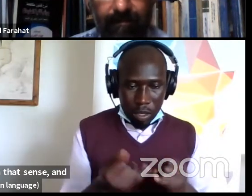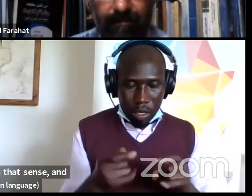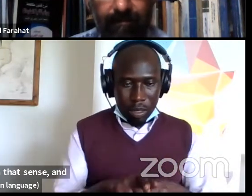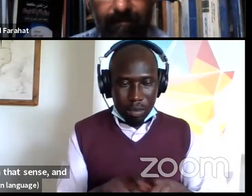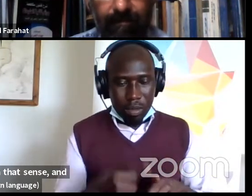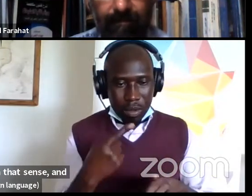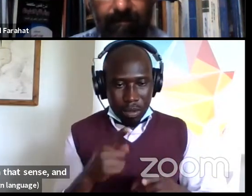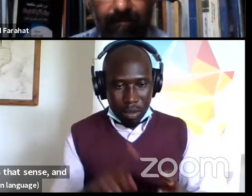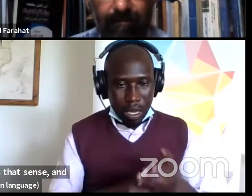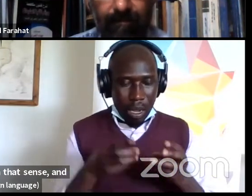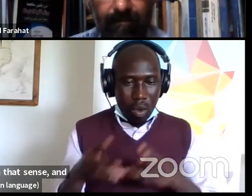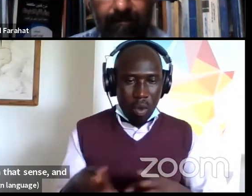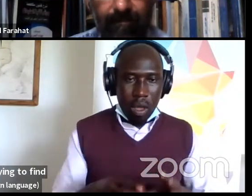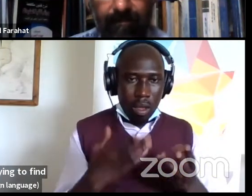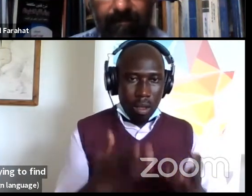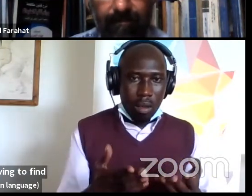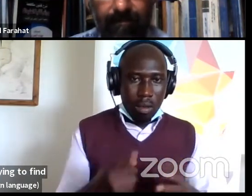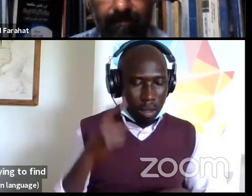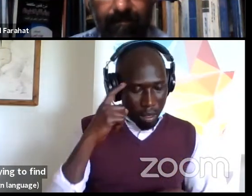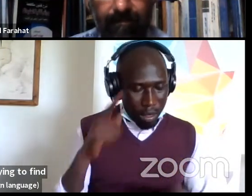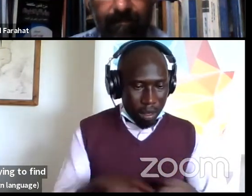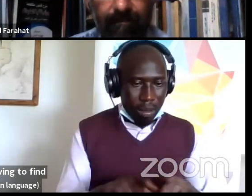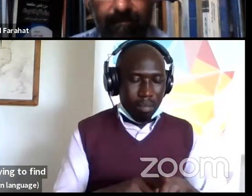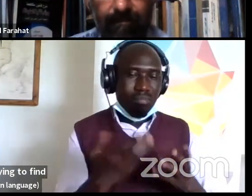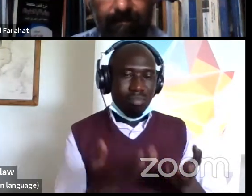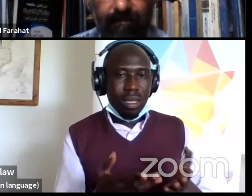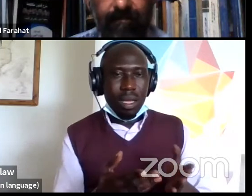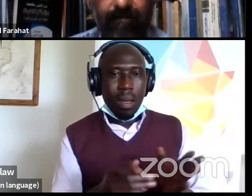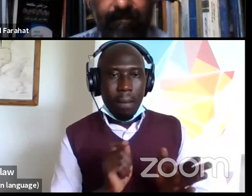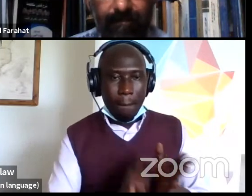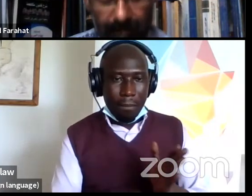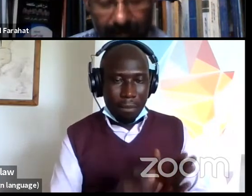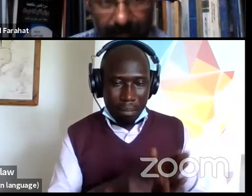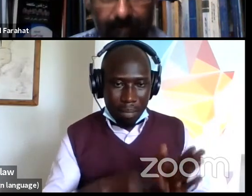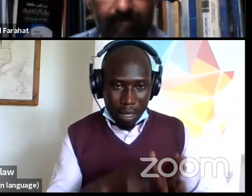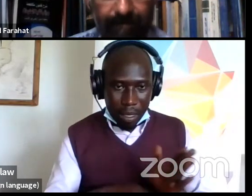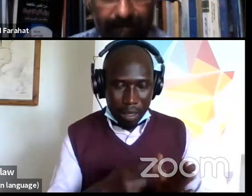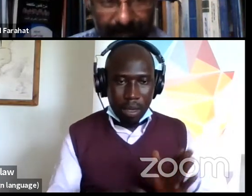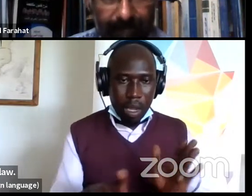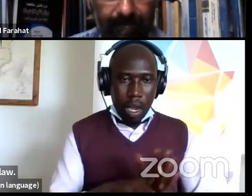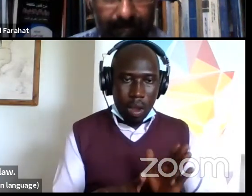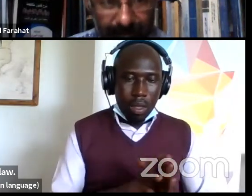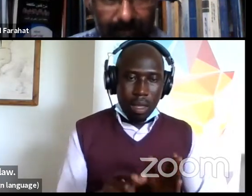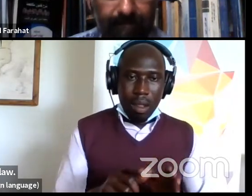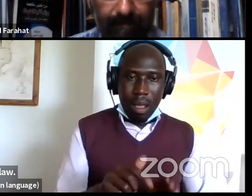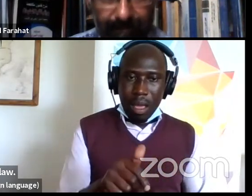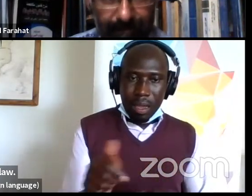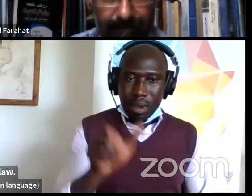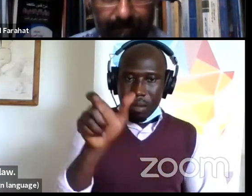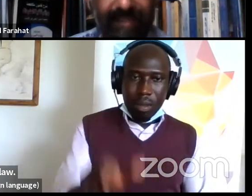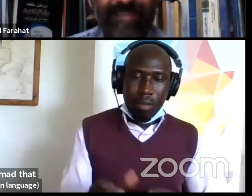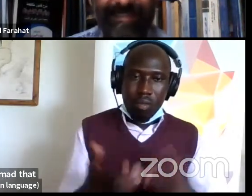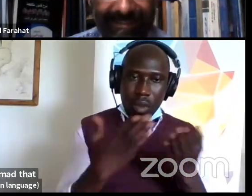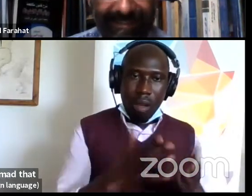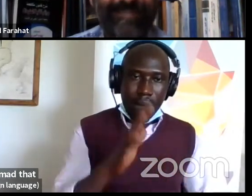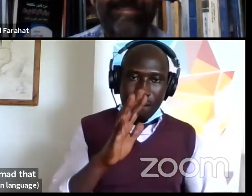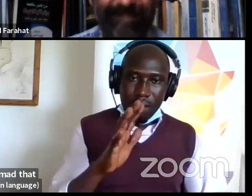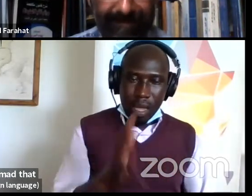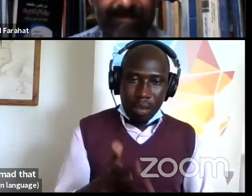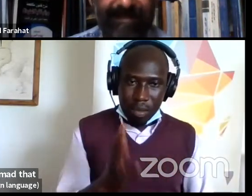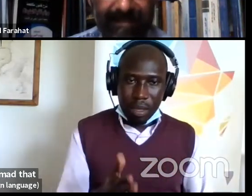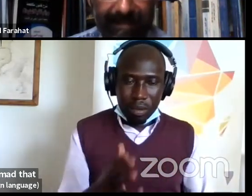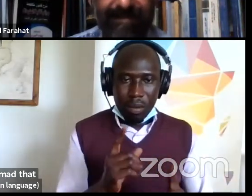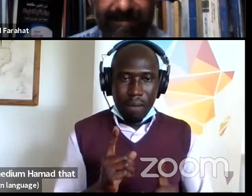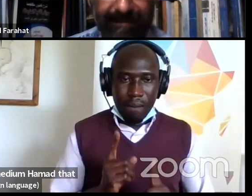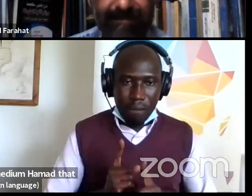like the other law, I think it's the media law, Muhammad, that says like any person who has 5,000 or more